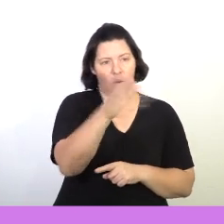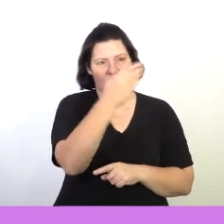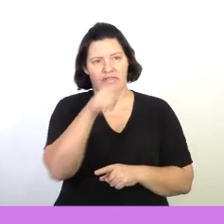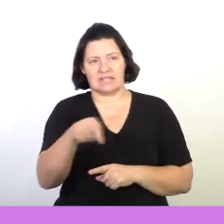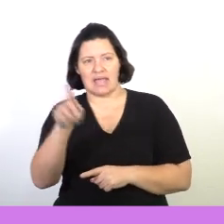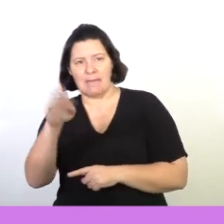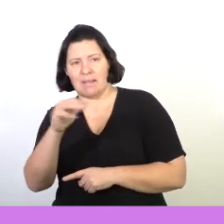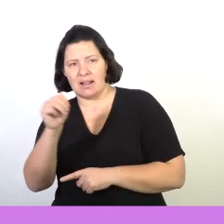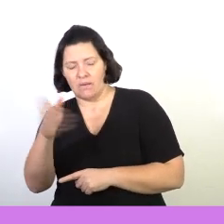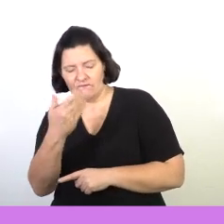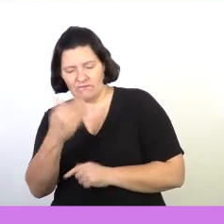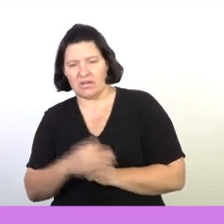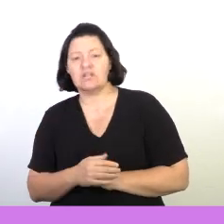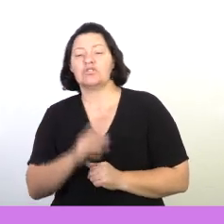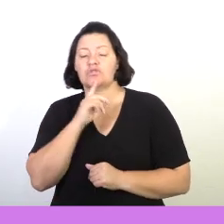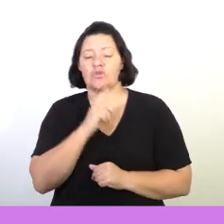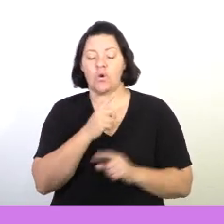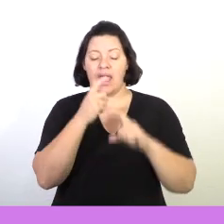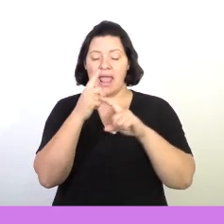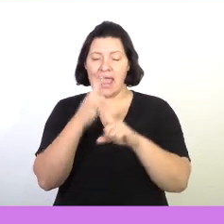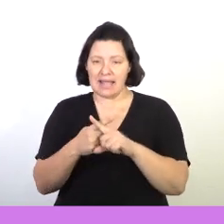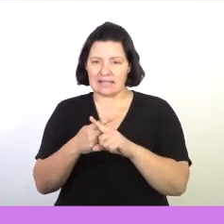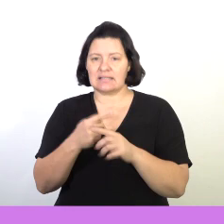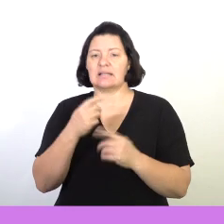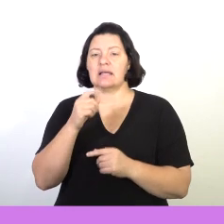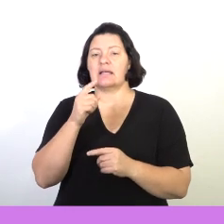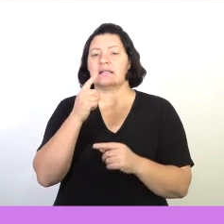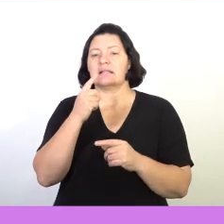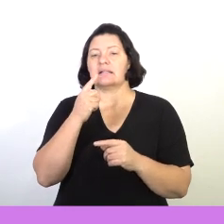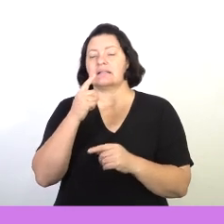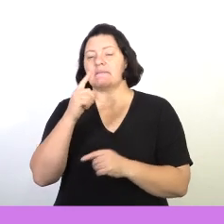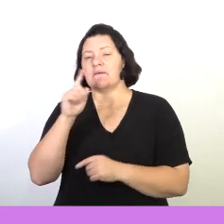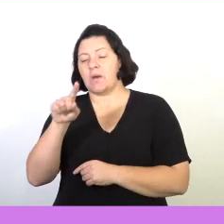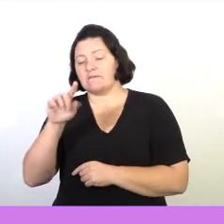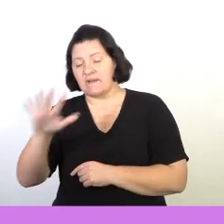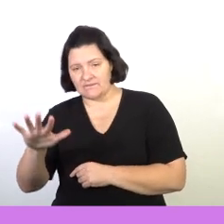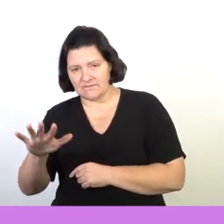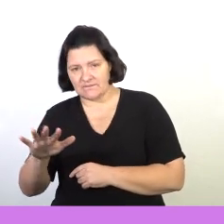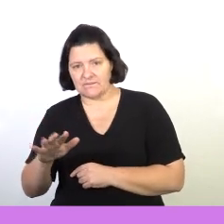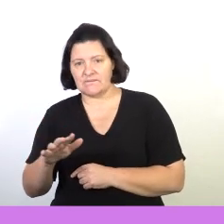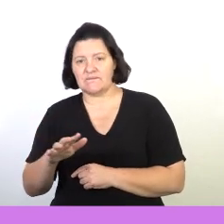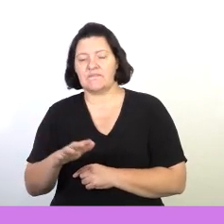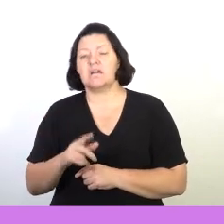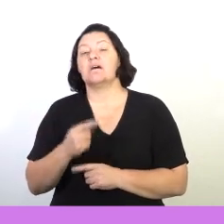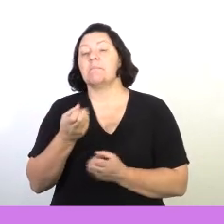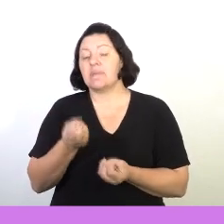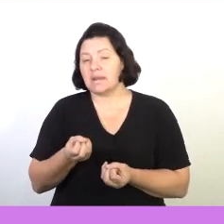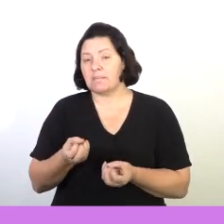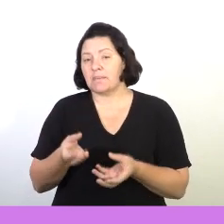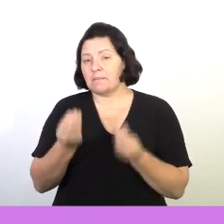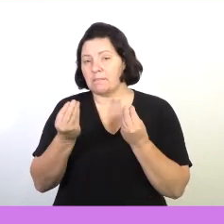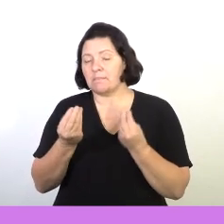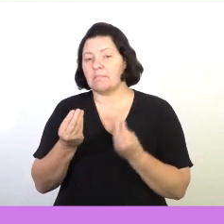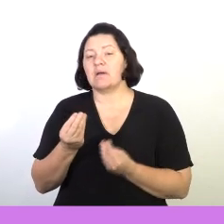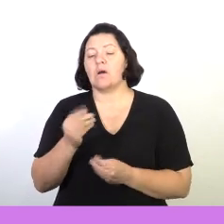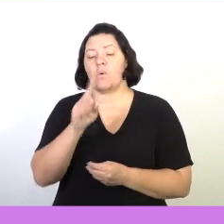that milliliter. Then we say x multiplied by 15, it will give us